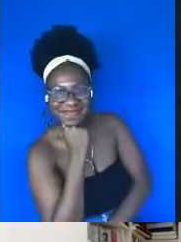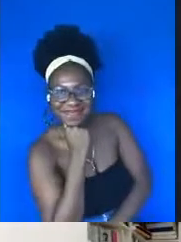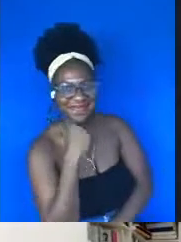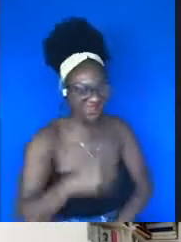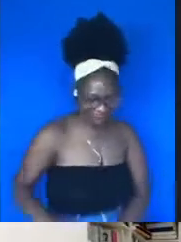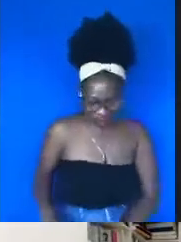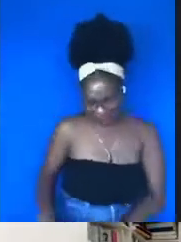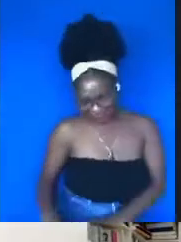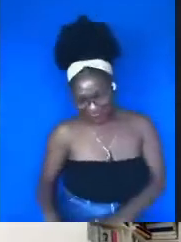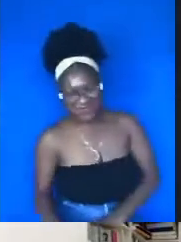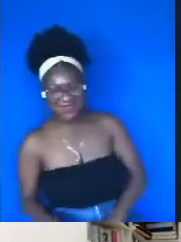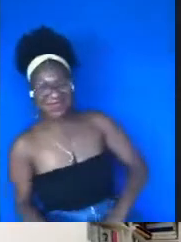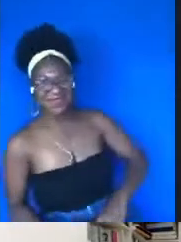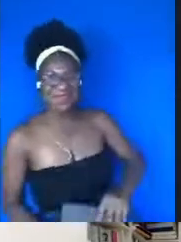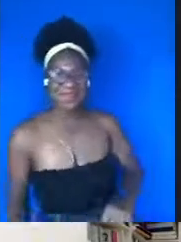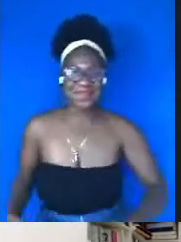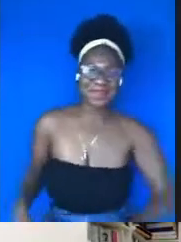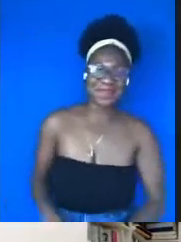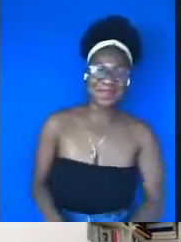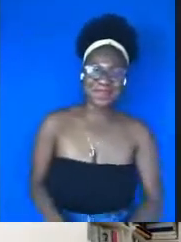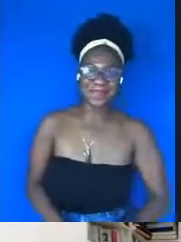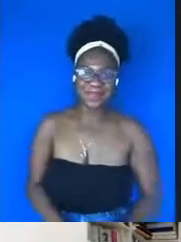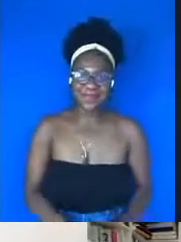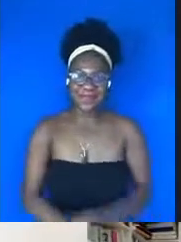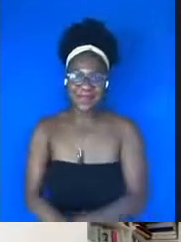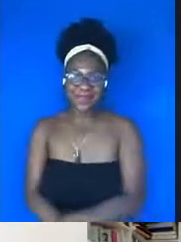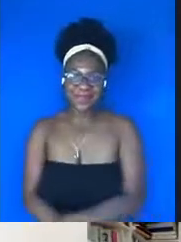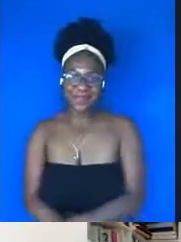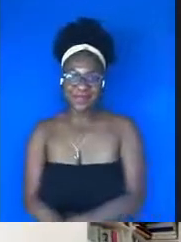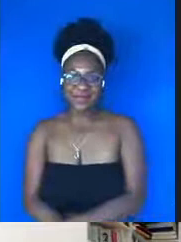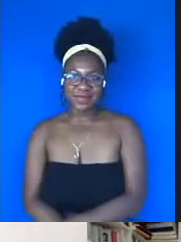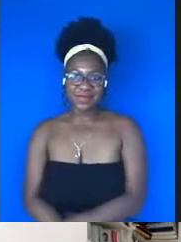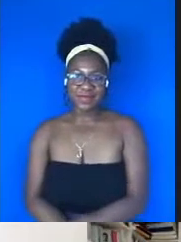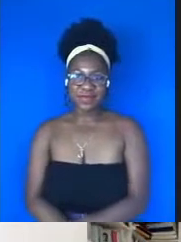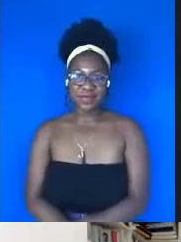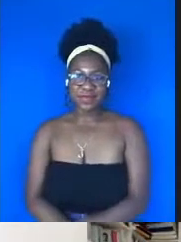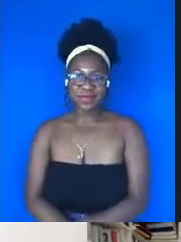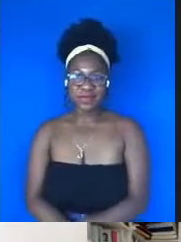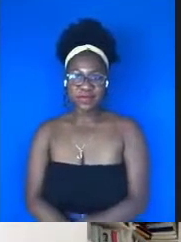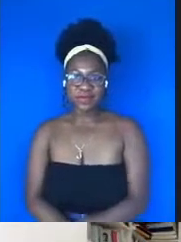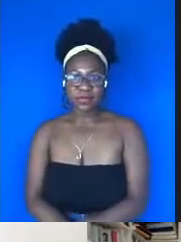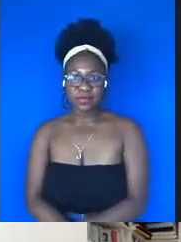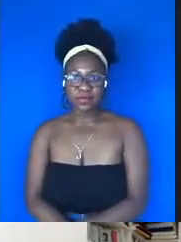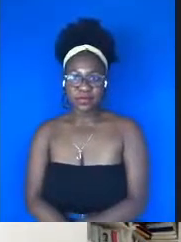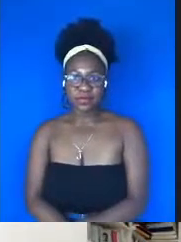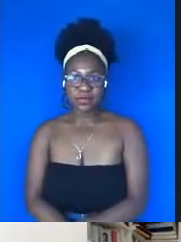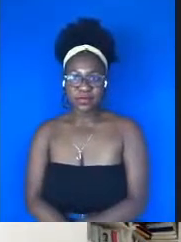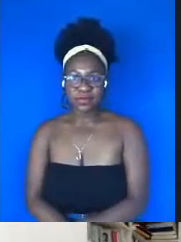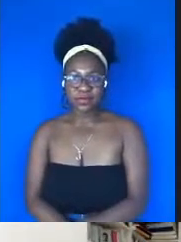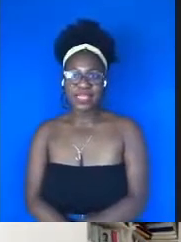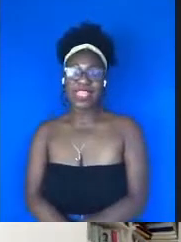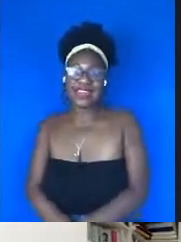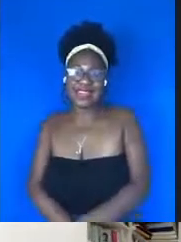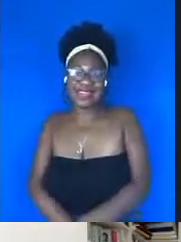I'm really honored to be a part of this space. What is the time again? It's on Thursday night, right?